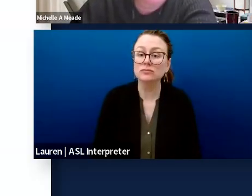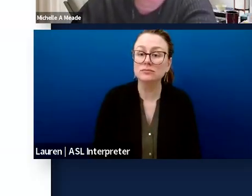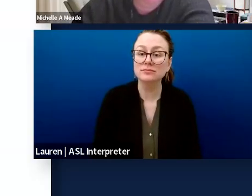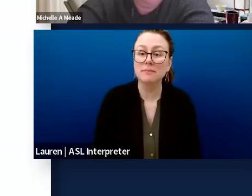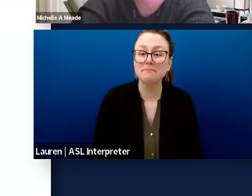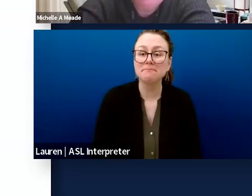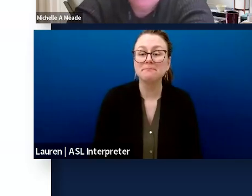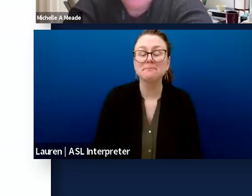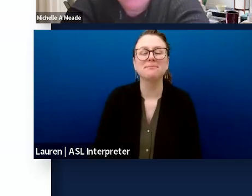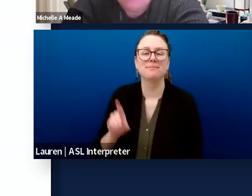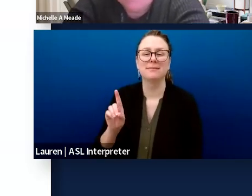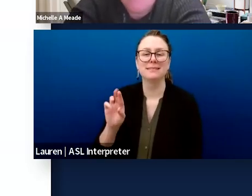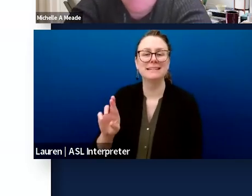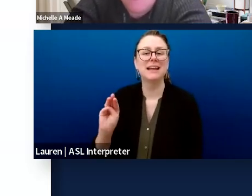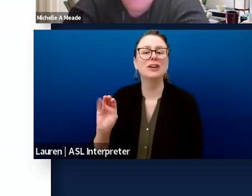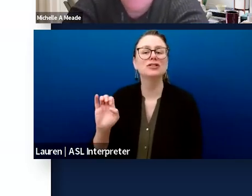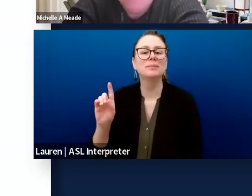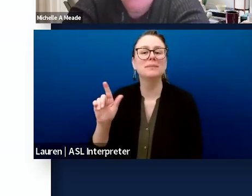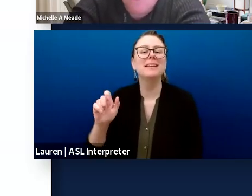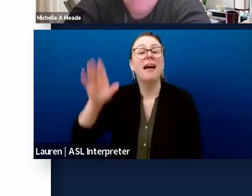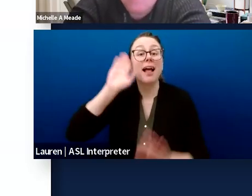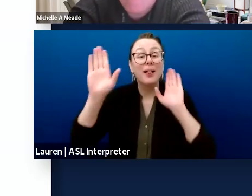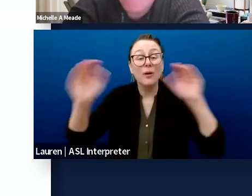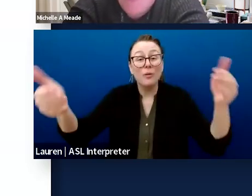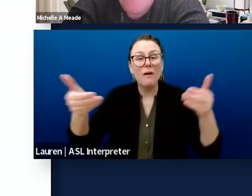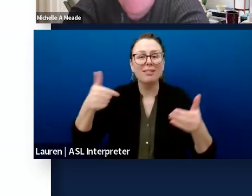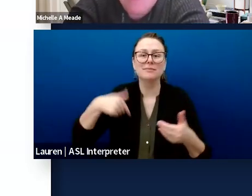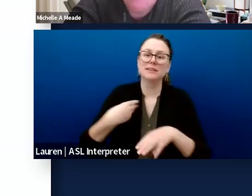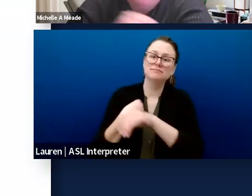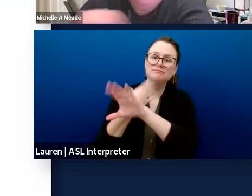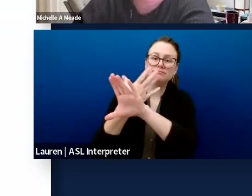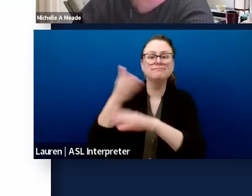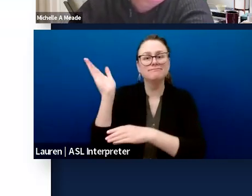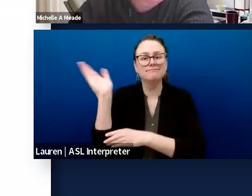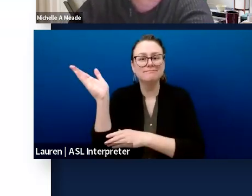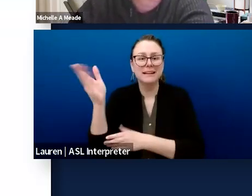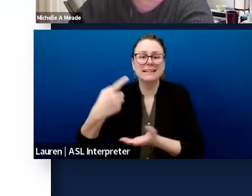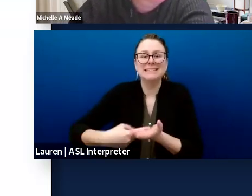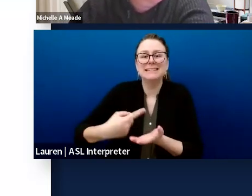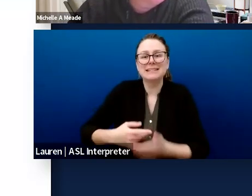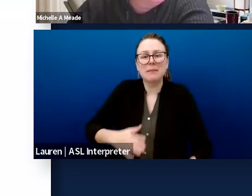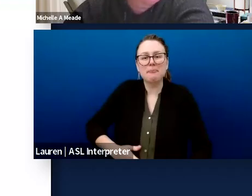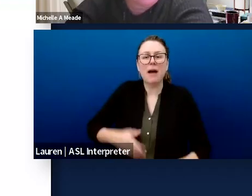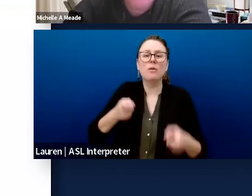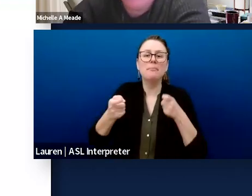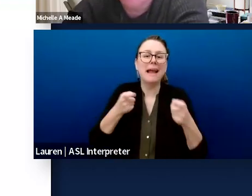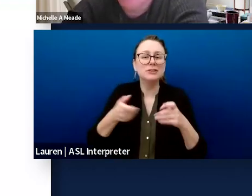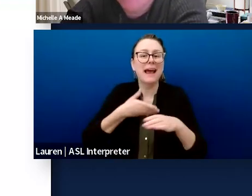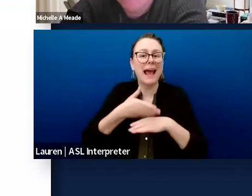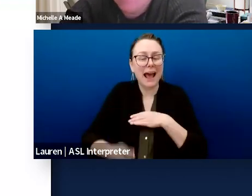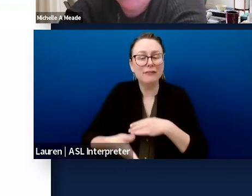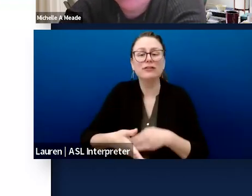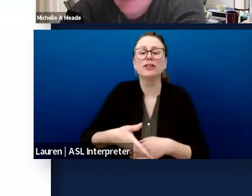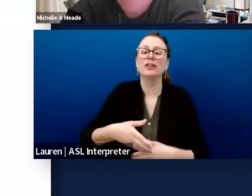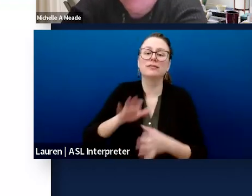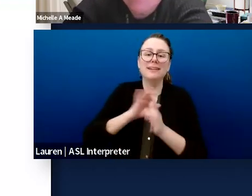Hello and welcome to this webinar talking about bowel management after spinal cord injury. We are